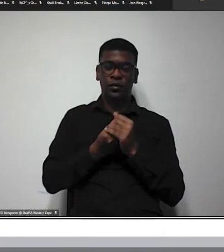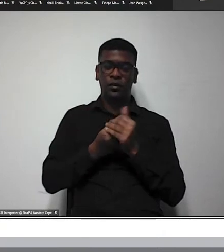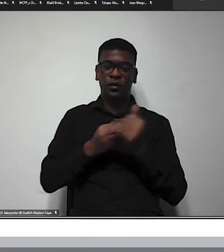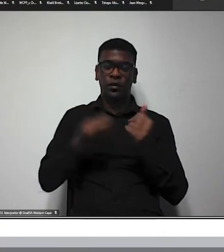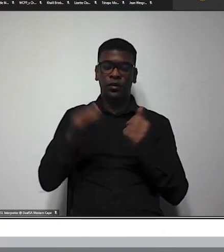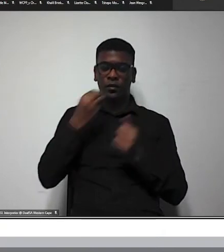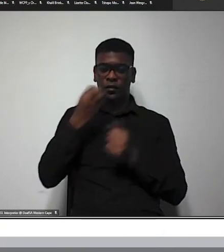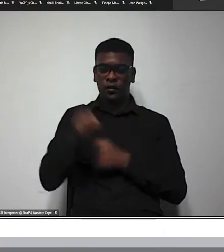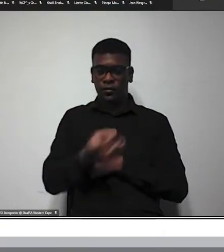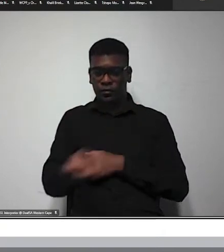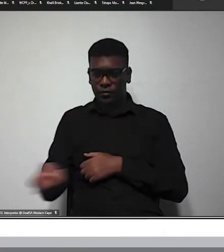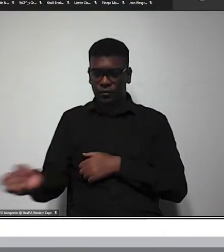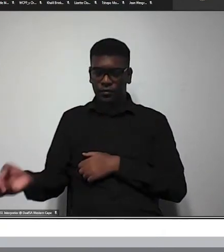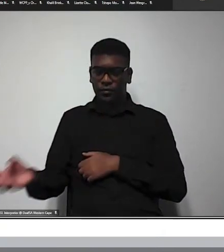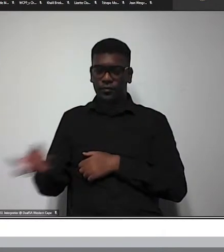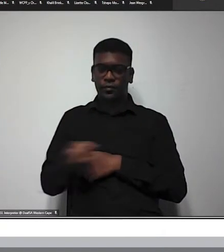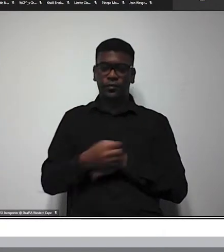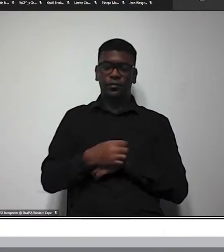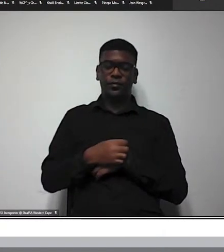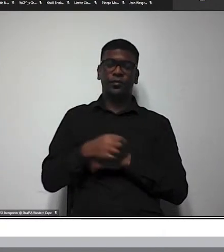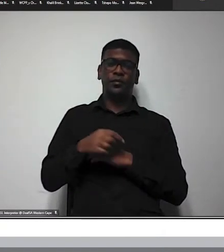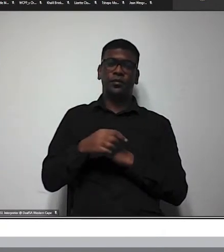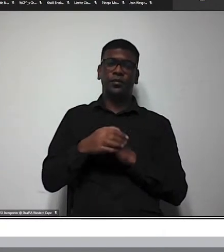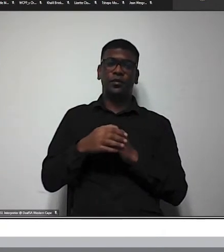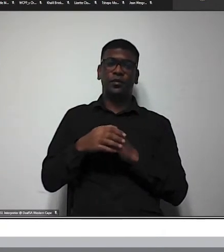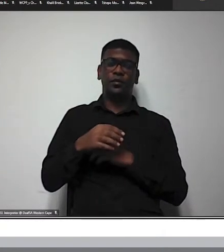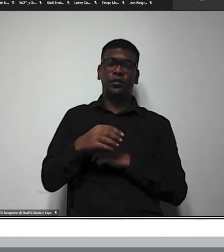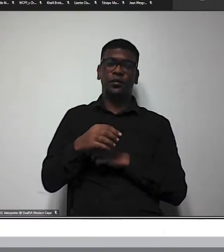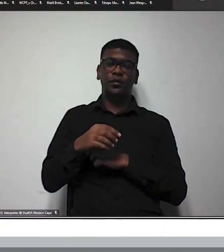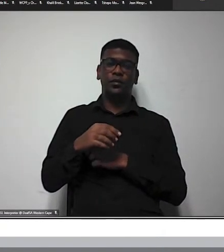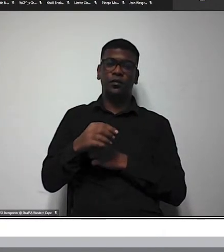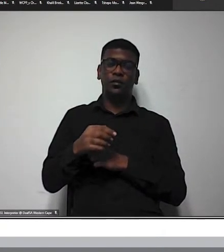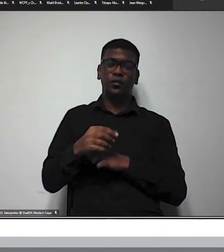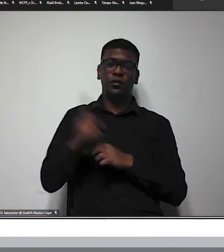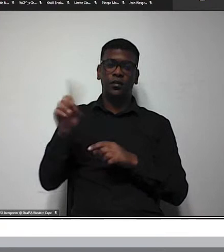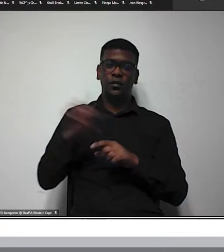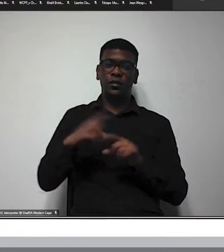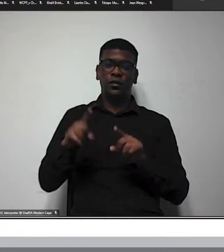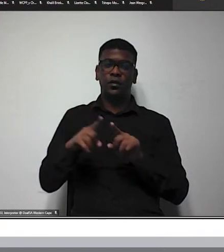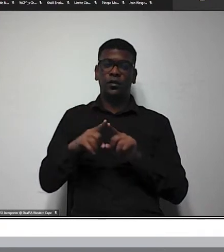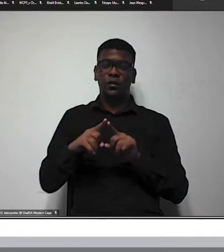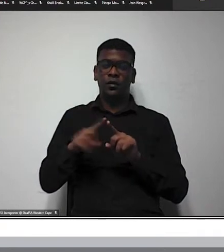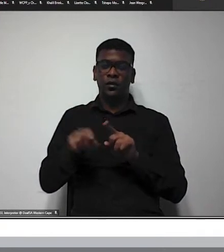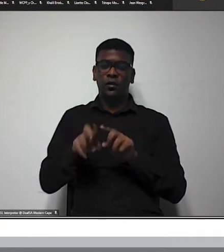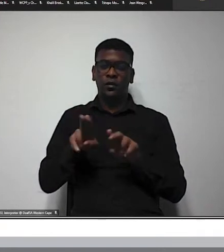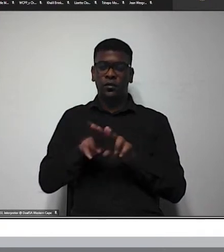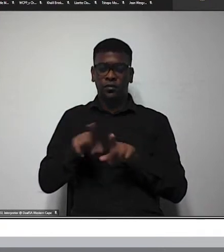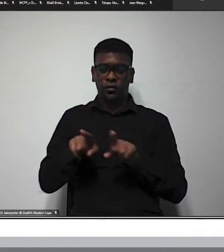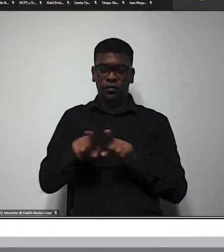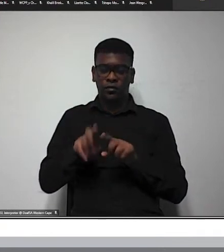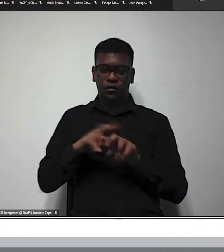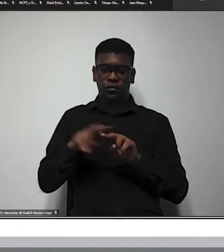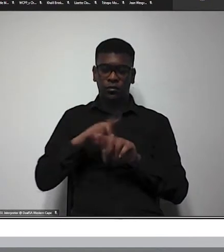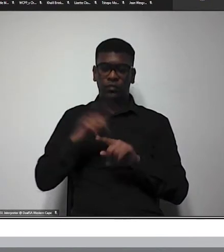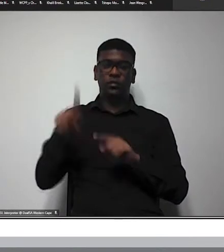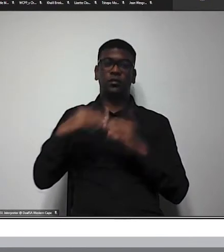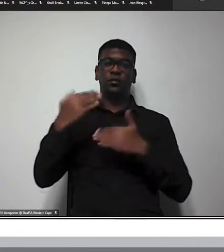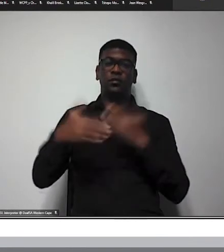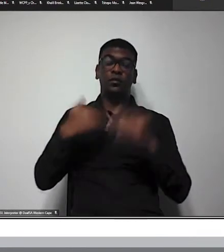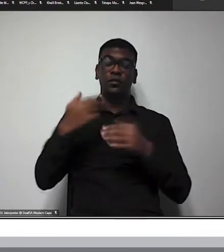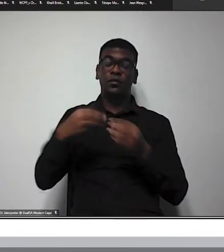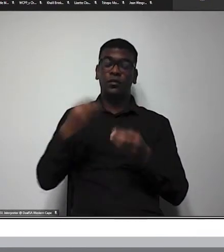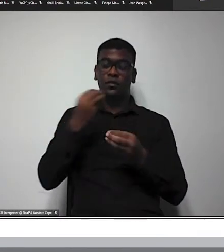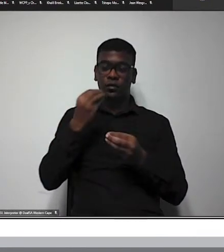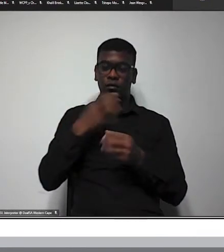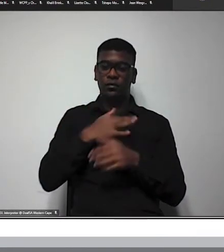some are actually, you know, are used actually in agri-processing. And those are the producers that are actually eaten actually by